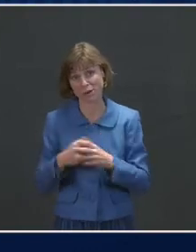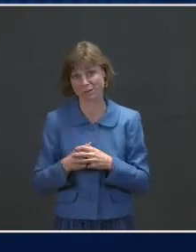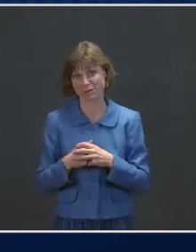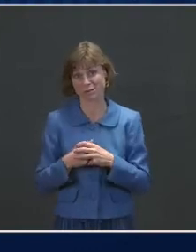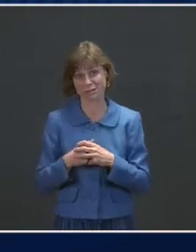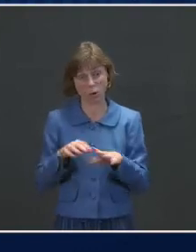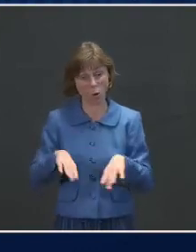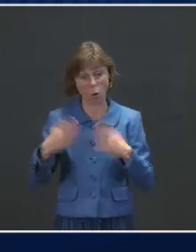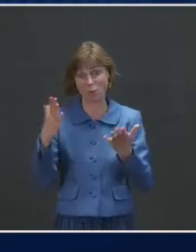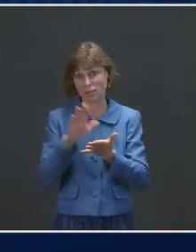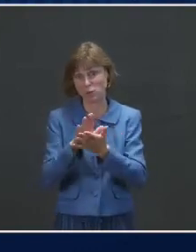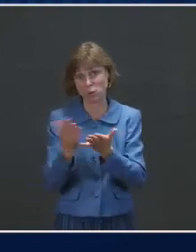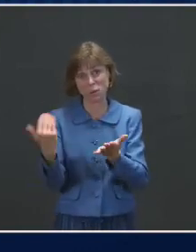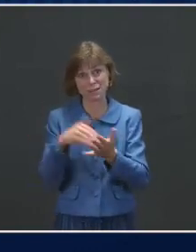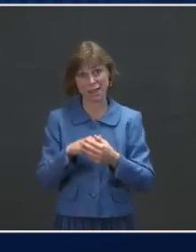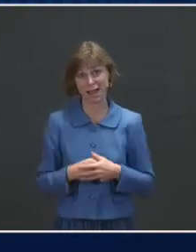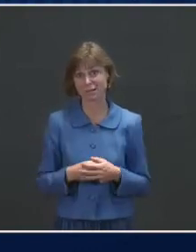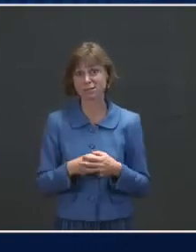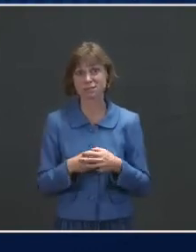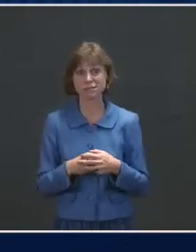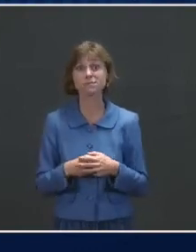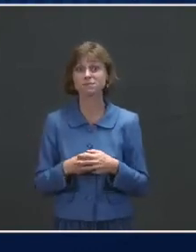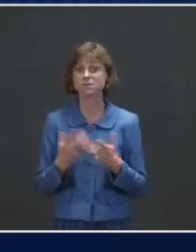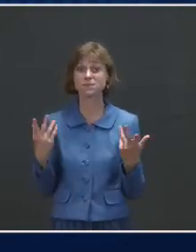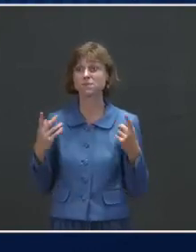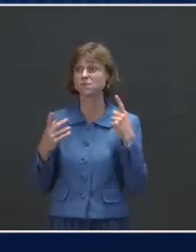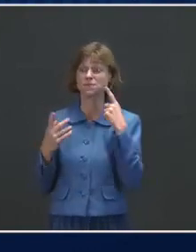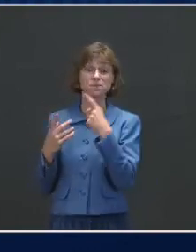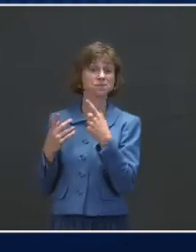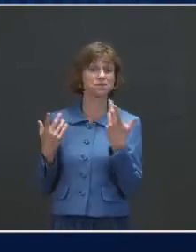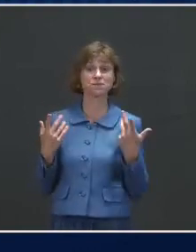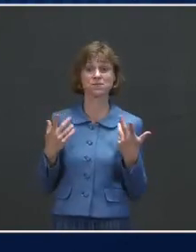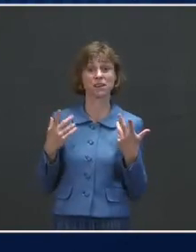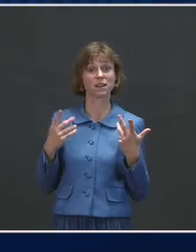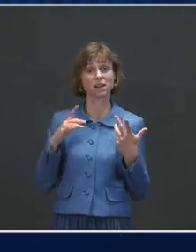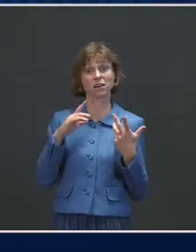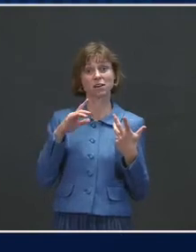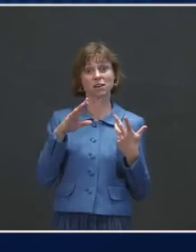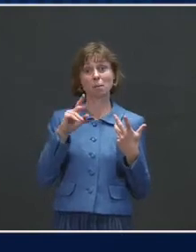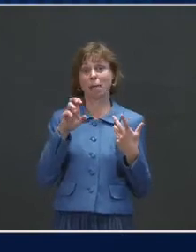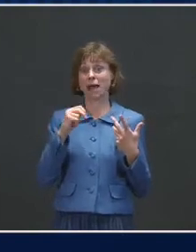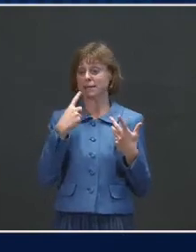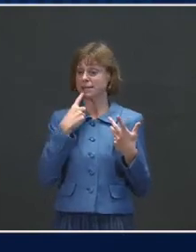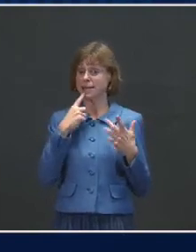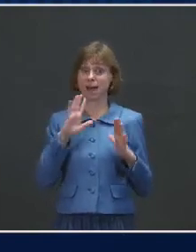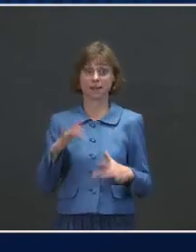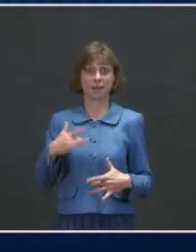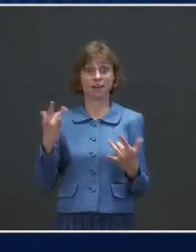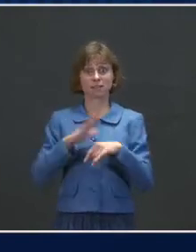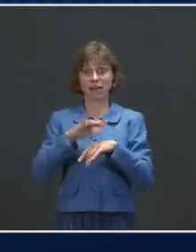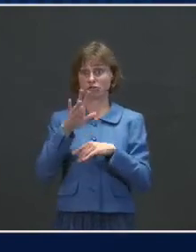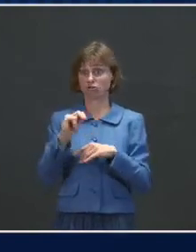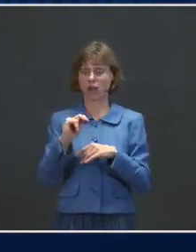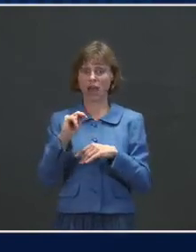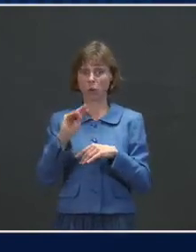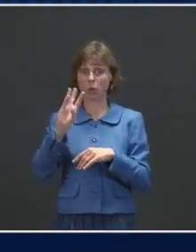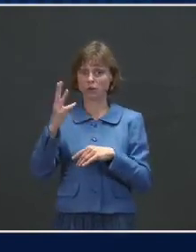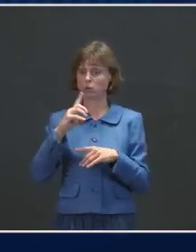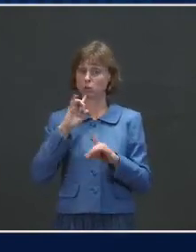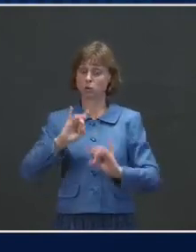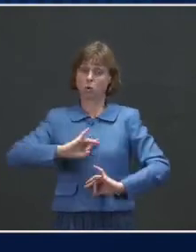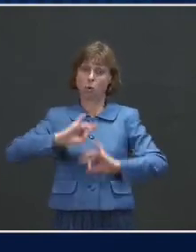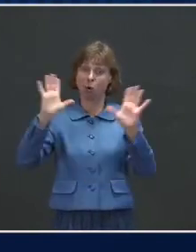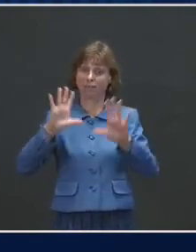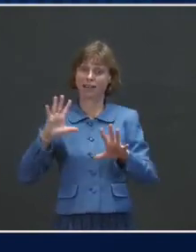he views the events of January 6th as a horrific attack on our democracy. He put out a statement. We put out a statement from him, I should